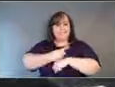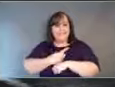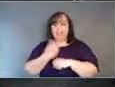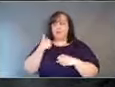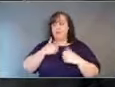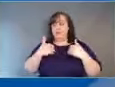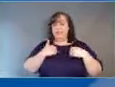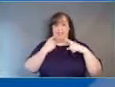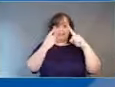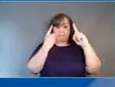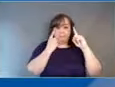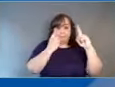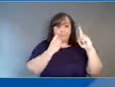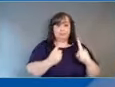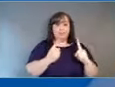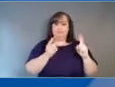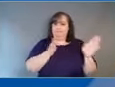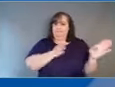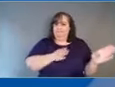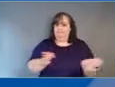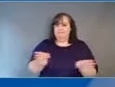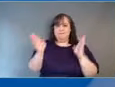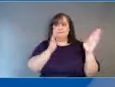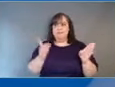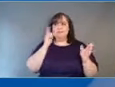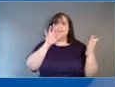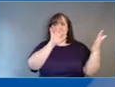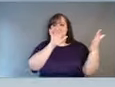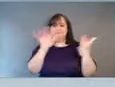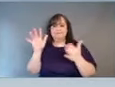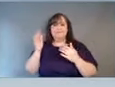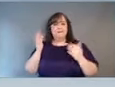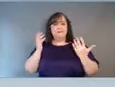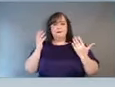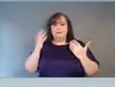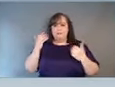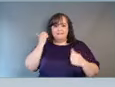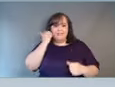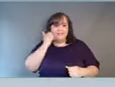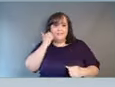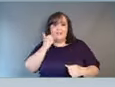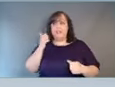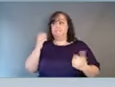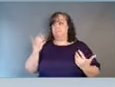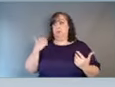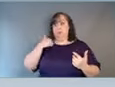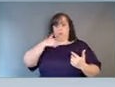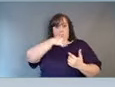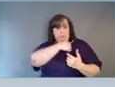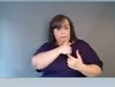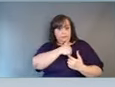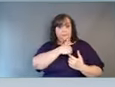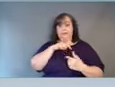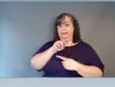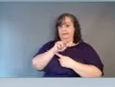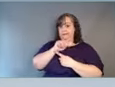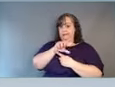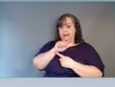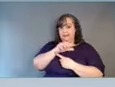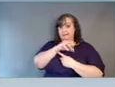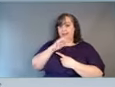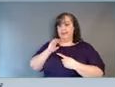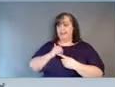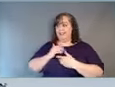time. As a matter of fact, NASA and our partners are watching the skies 24/7, 365,